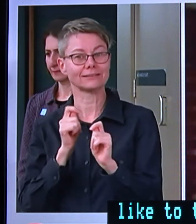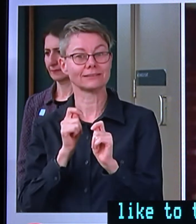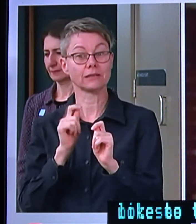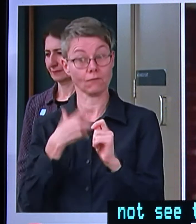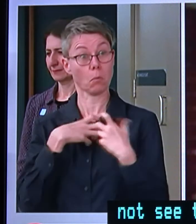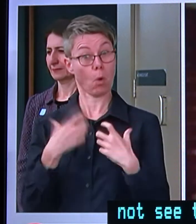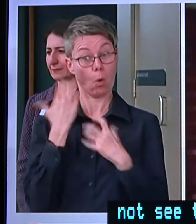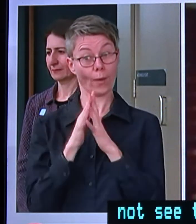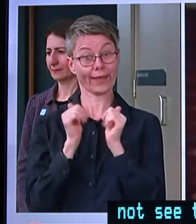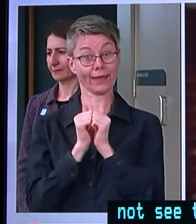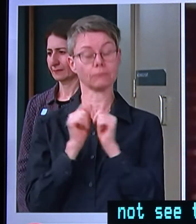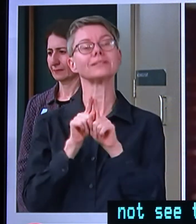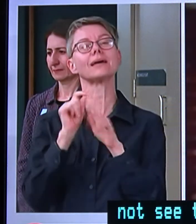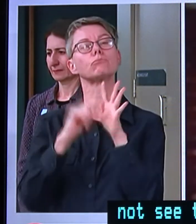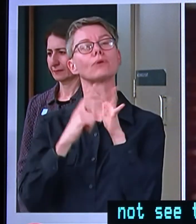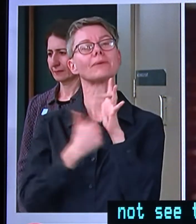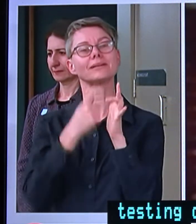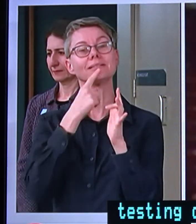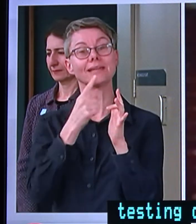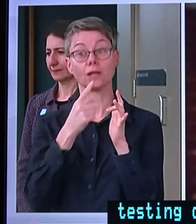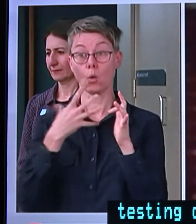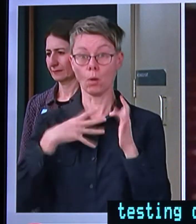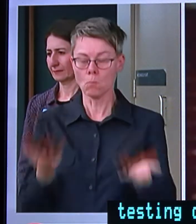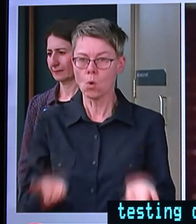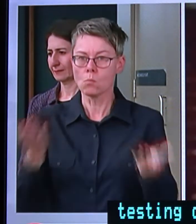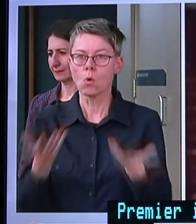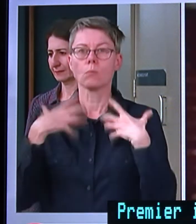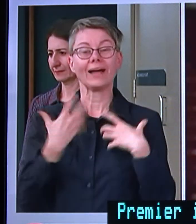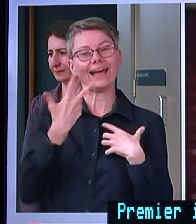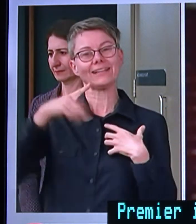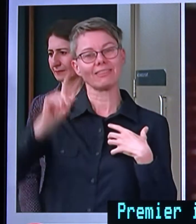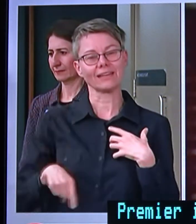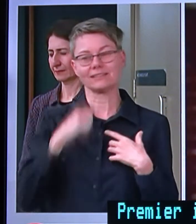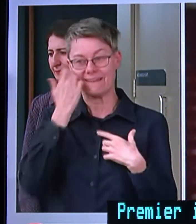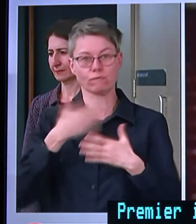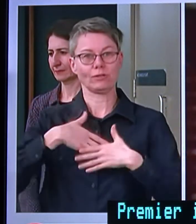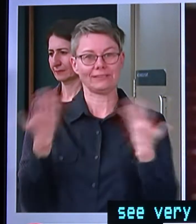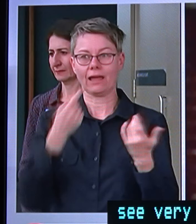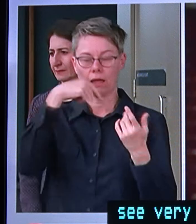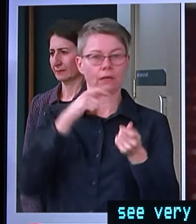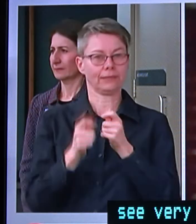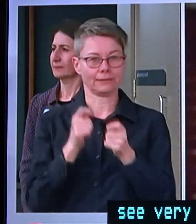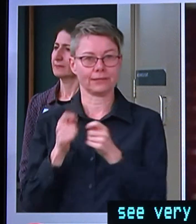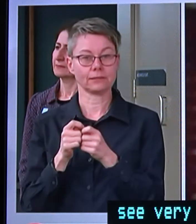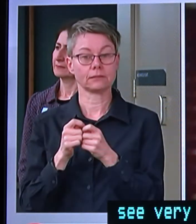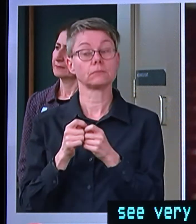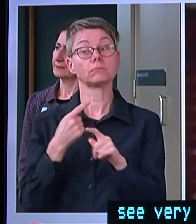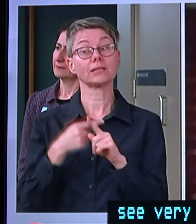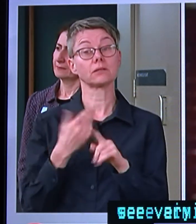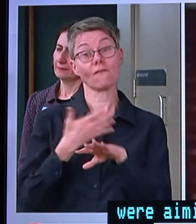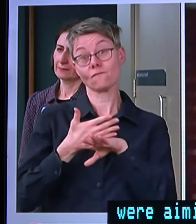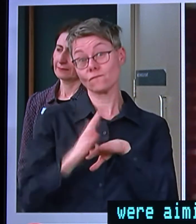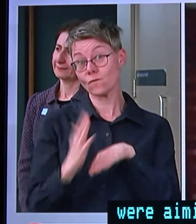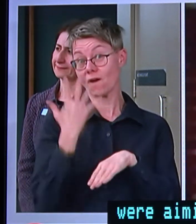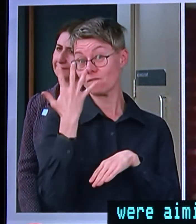to see very high rates of testing, and we're aiming for around 8,000 tests per day. It is also pleasing that those 5